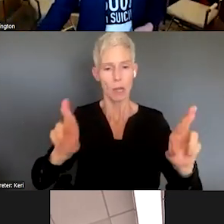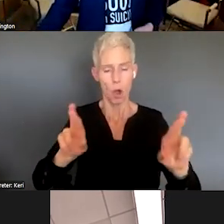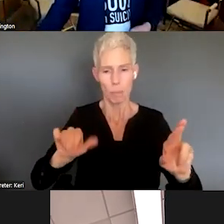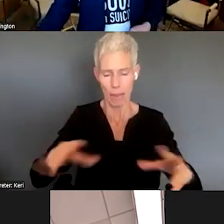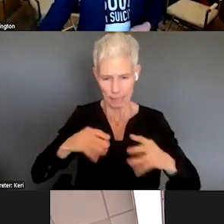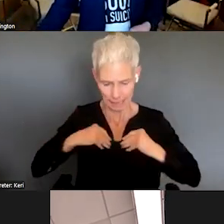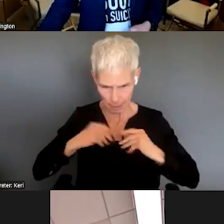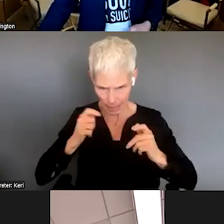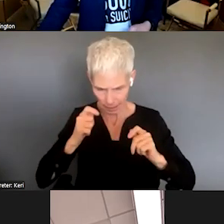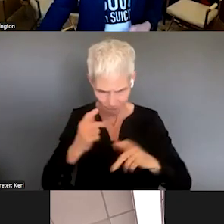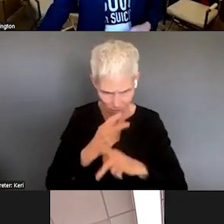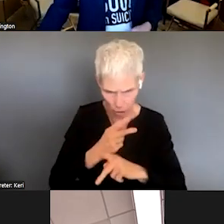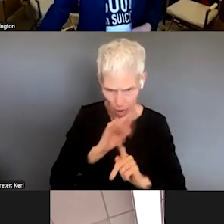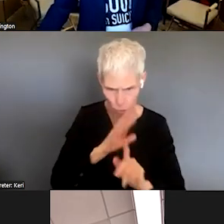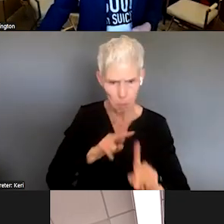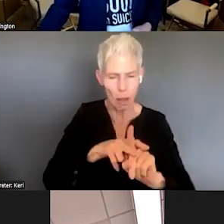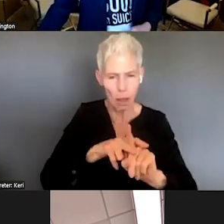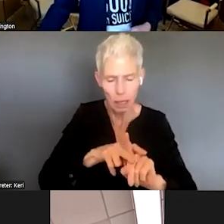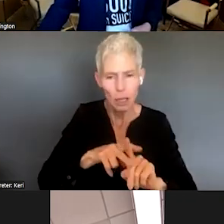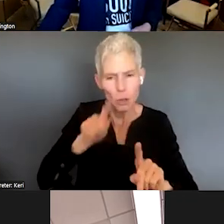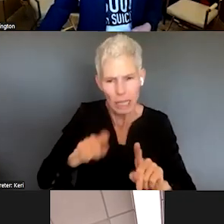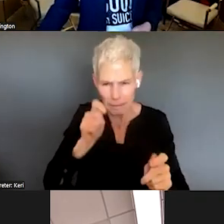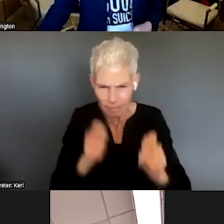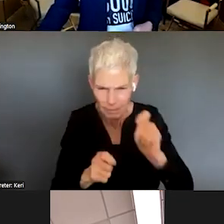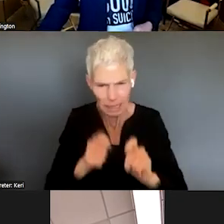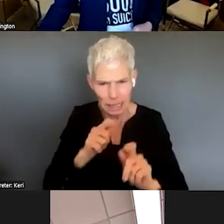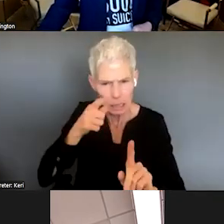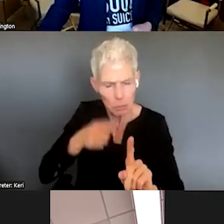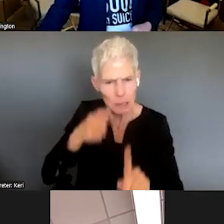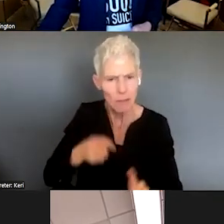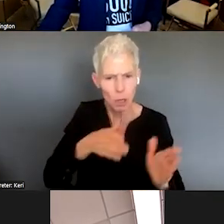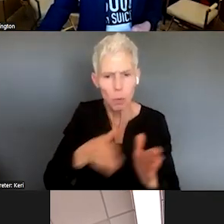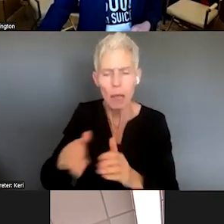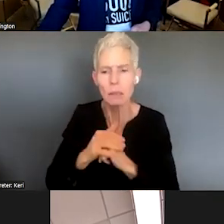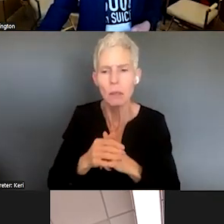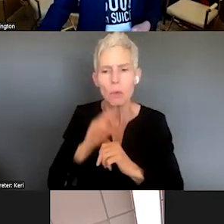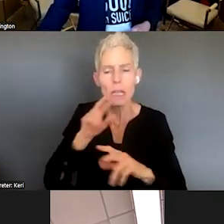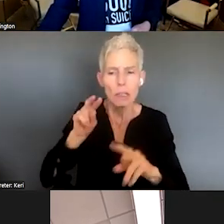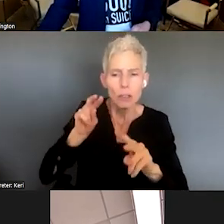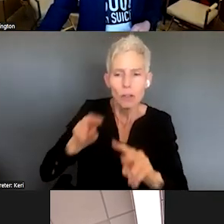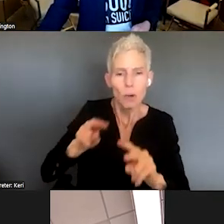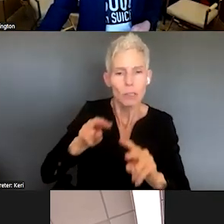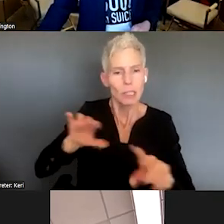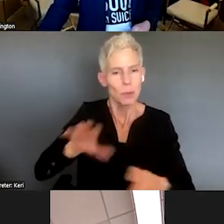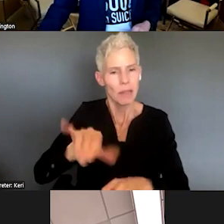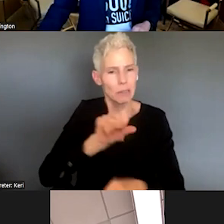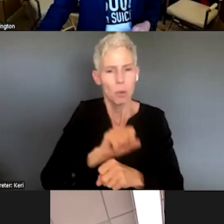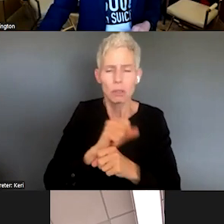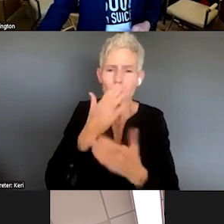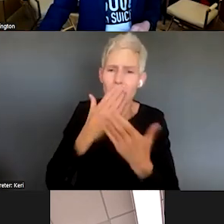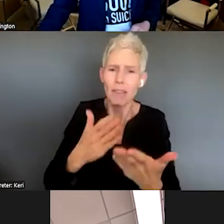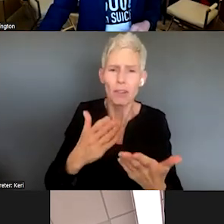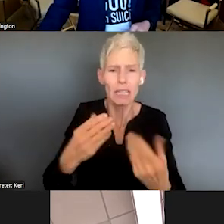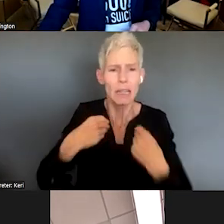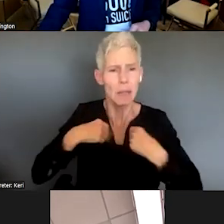be tracking on it in a pretty specific way. So we're looking forward very much to this work. So thanks for the opportunity